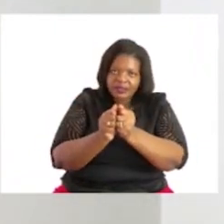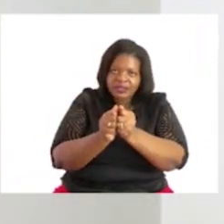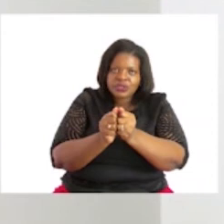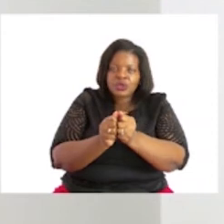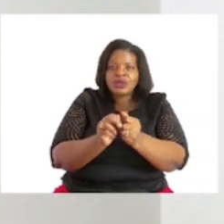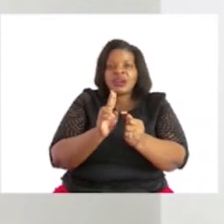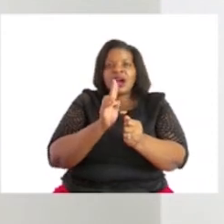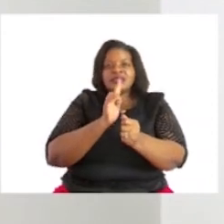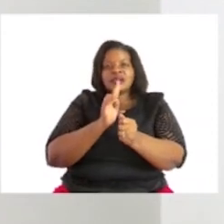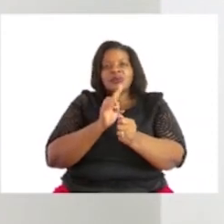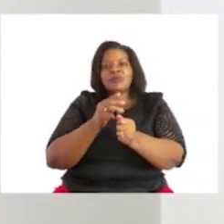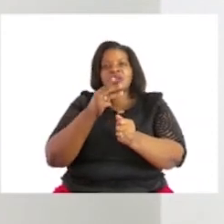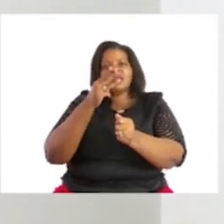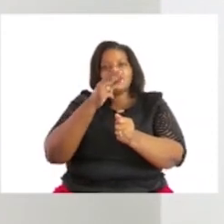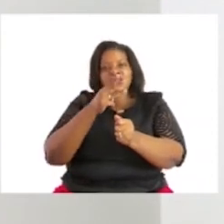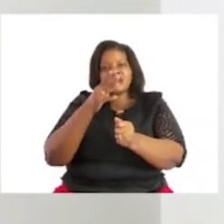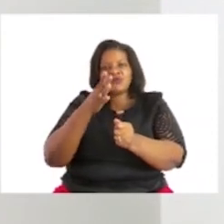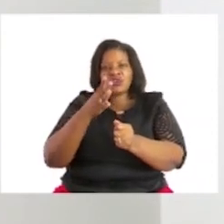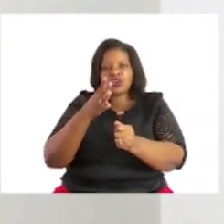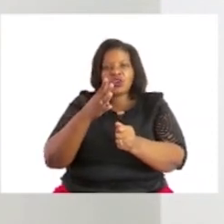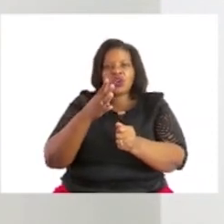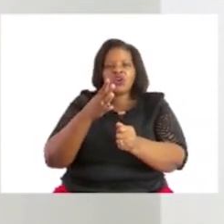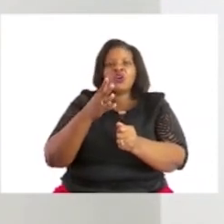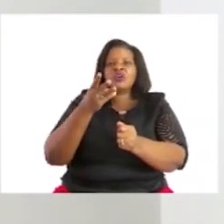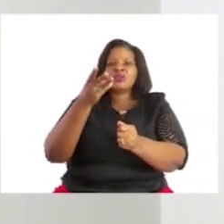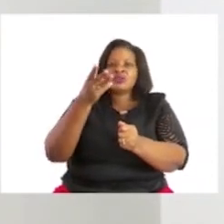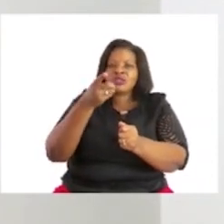I'll take the first number, which is 30,000.